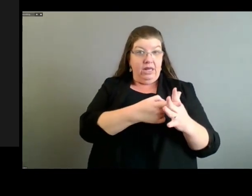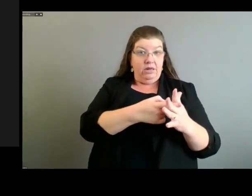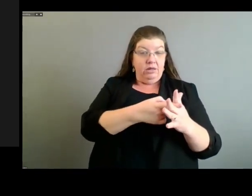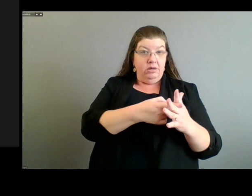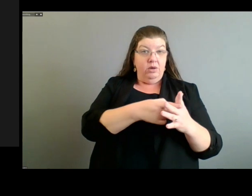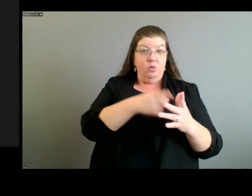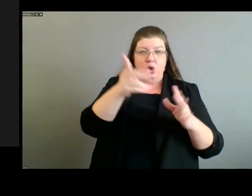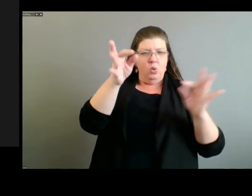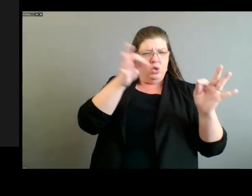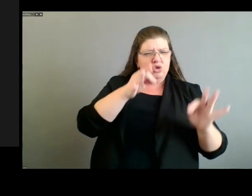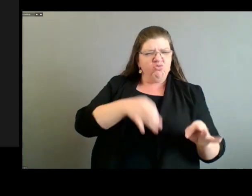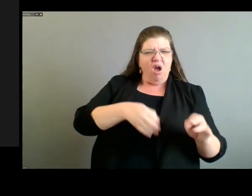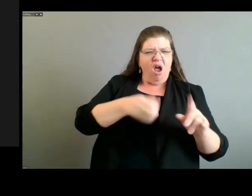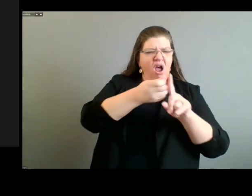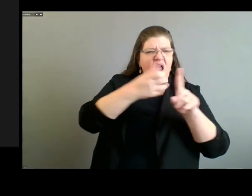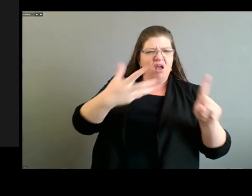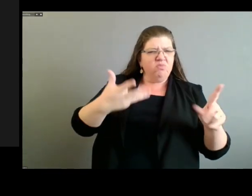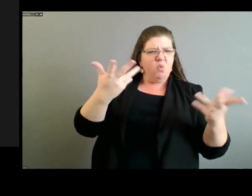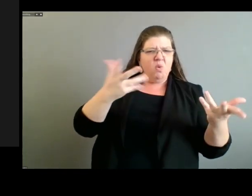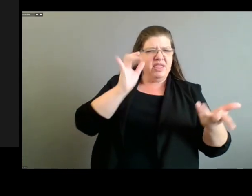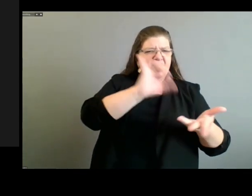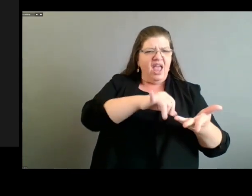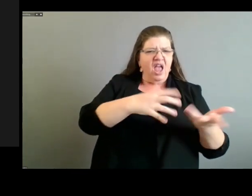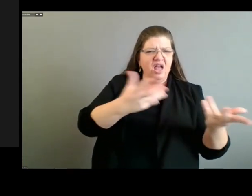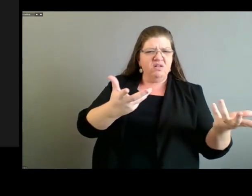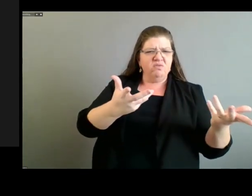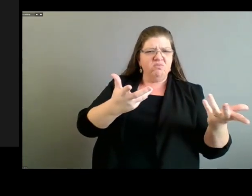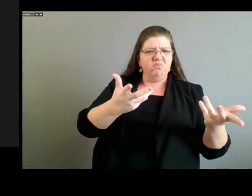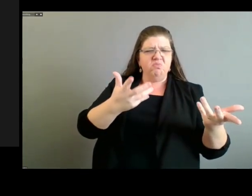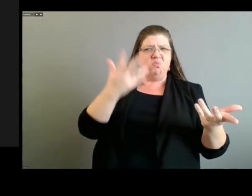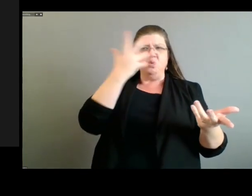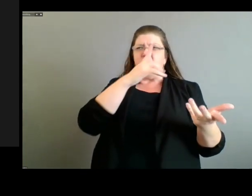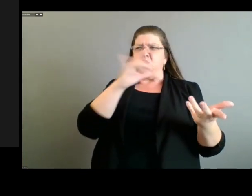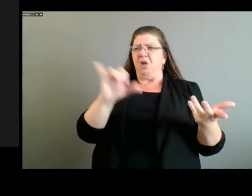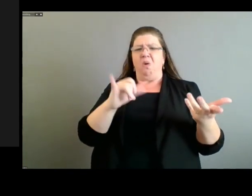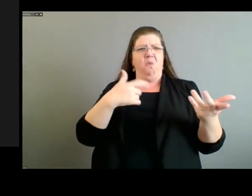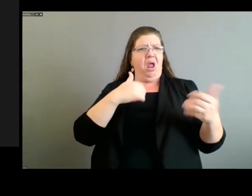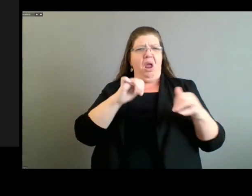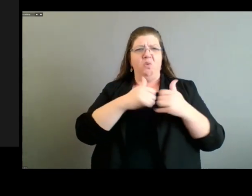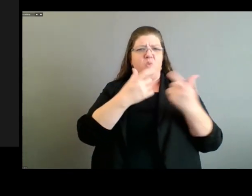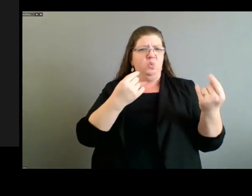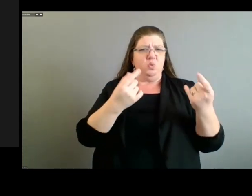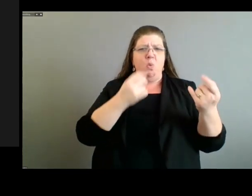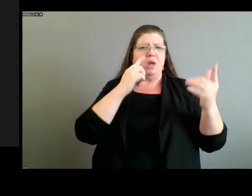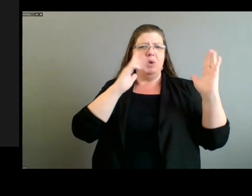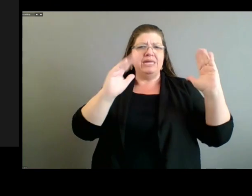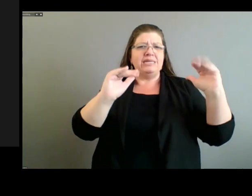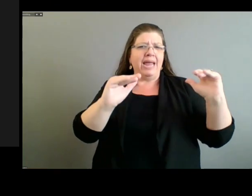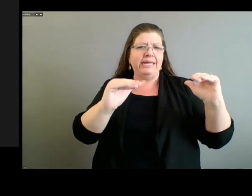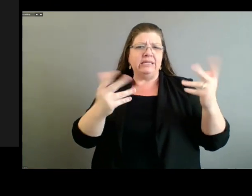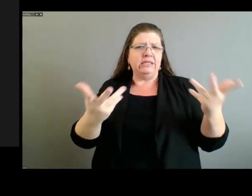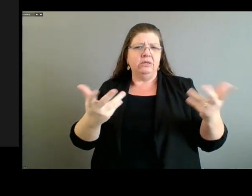just describe a little more about that, how they'll work, what people should be expecting?